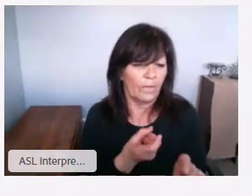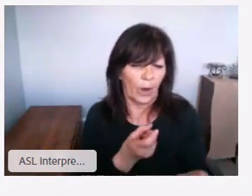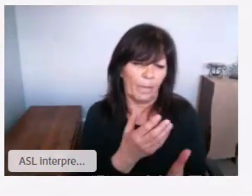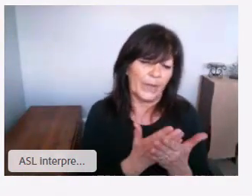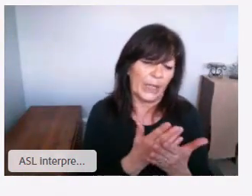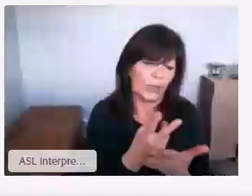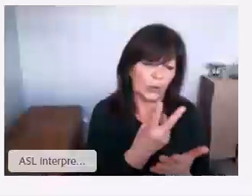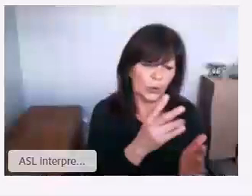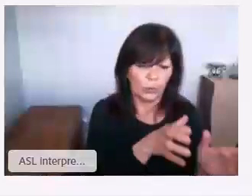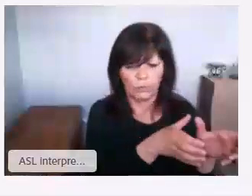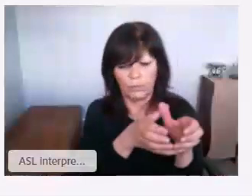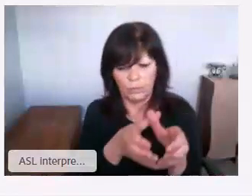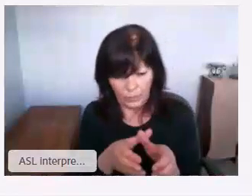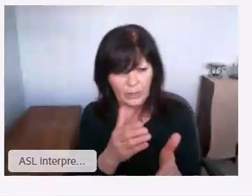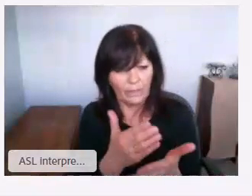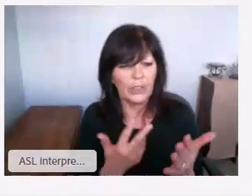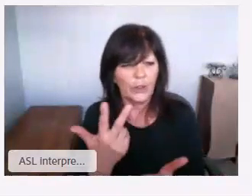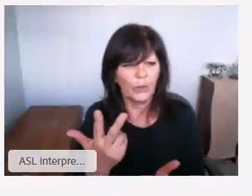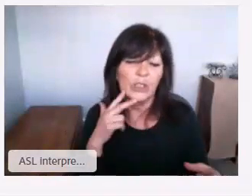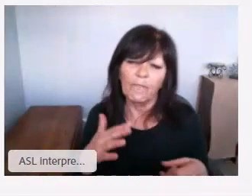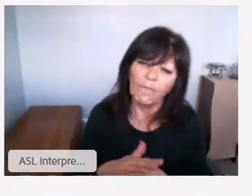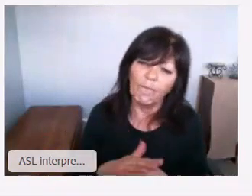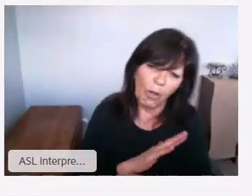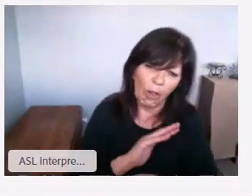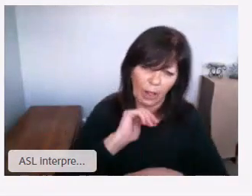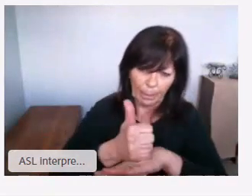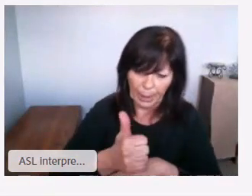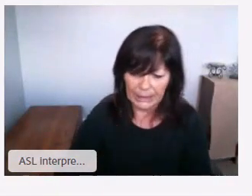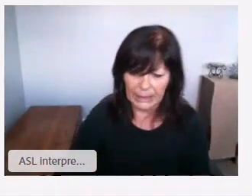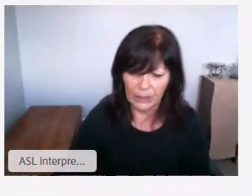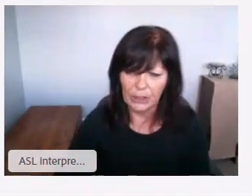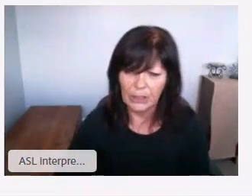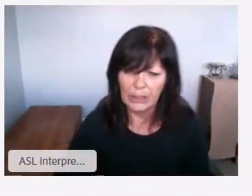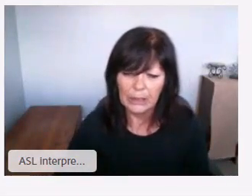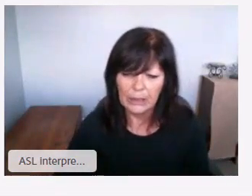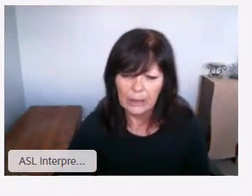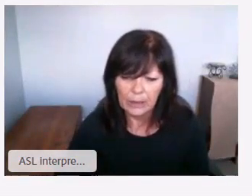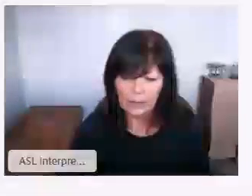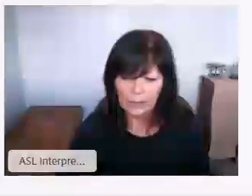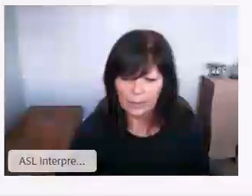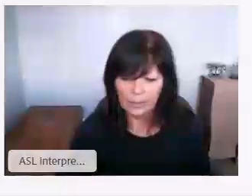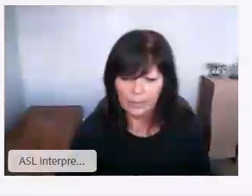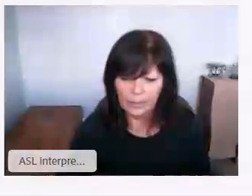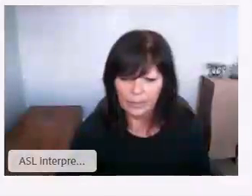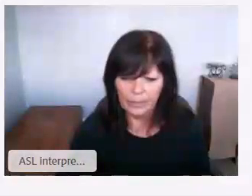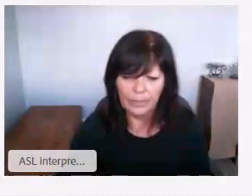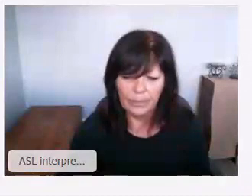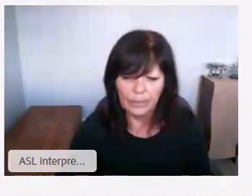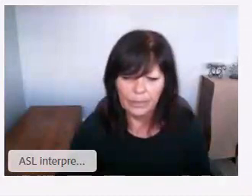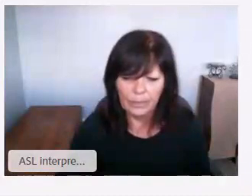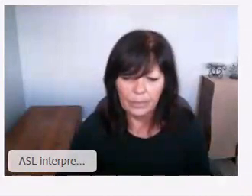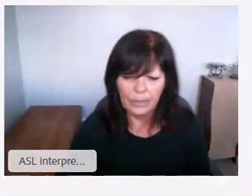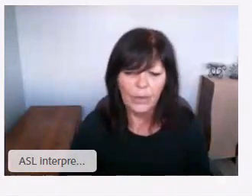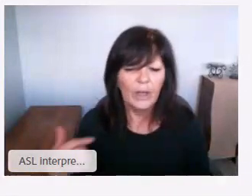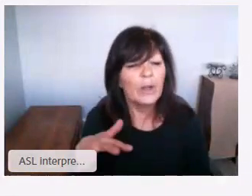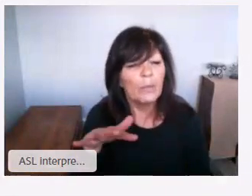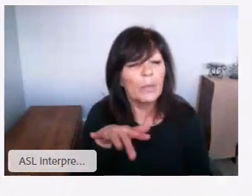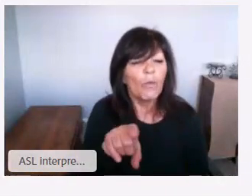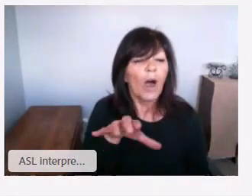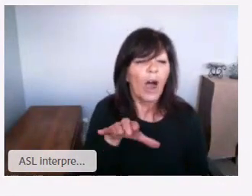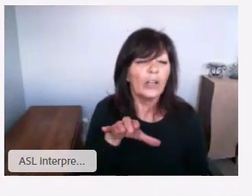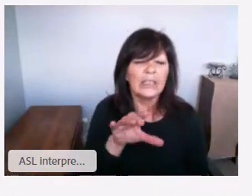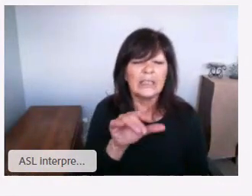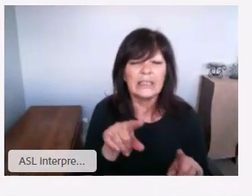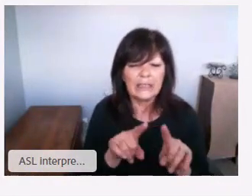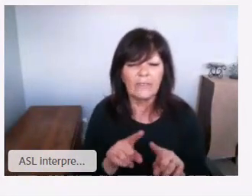This is when we have our full implementation. On the indoor navigation side, we'll have around 100 devices to assist with wayfinding and navigation